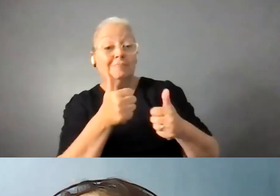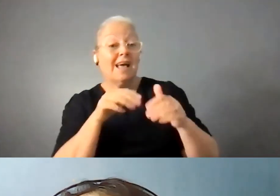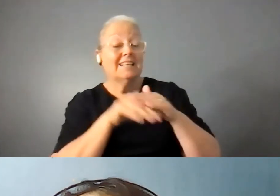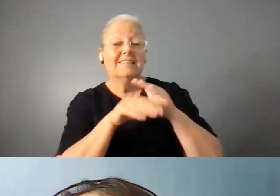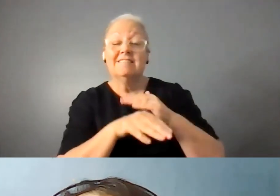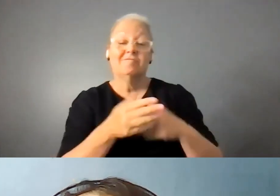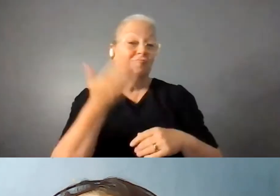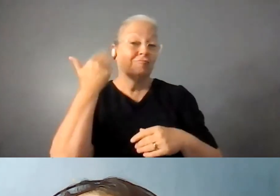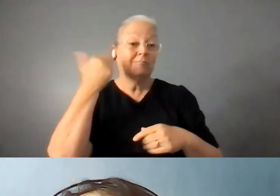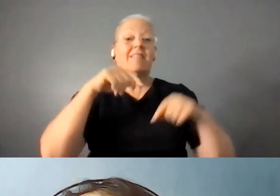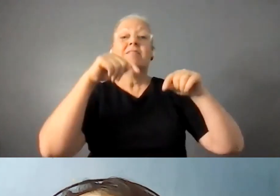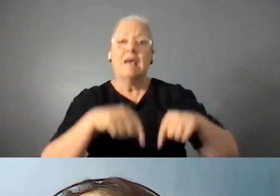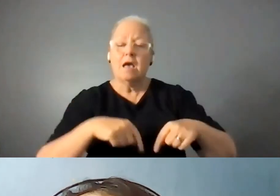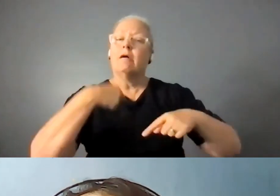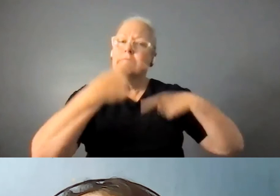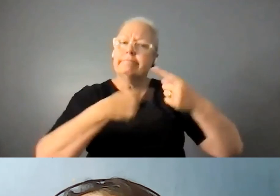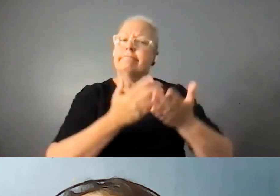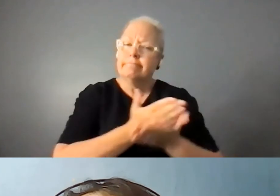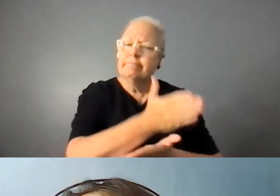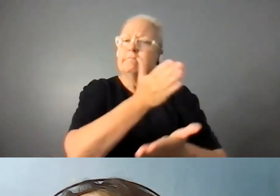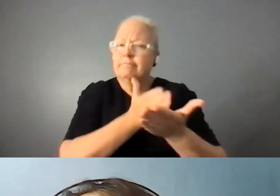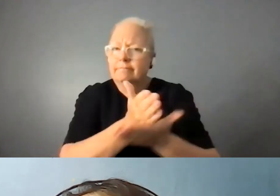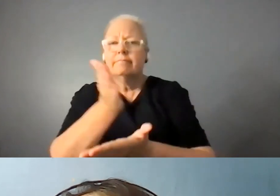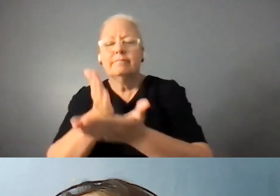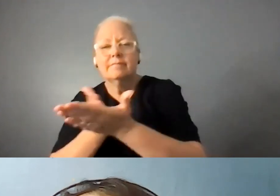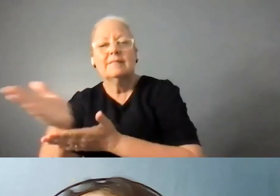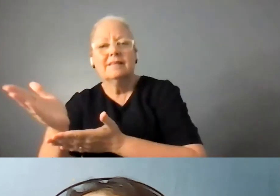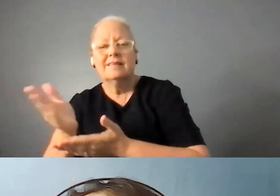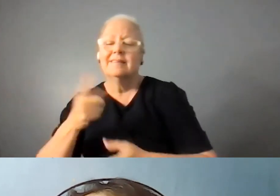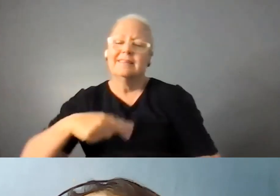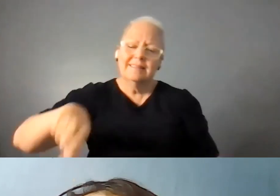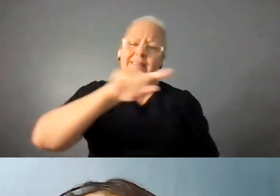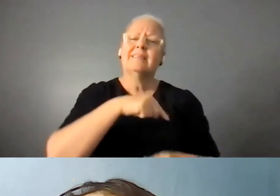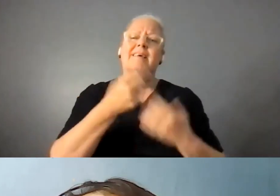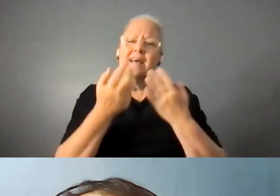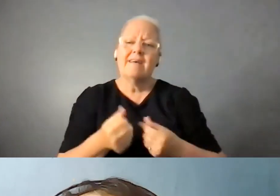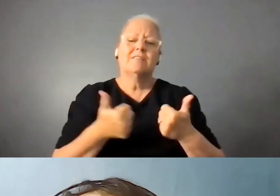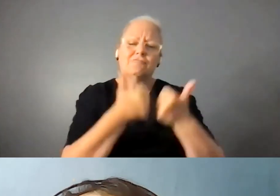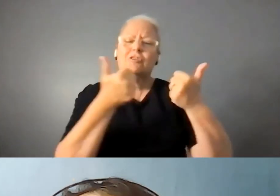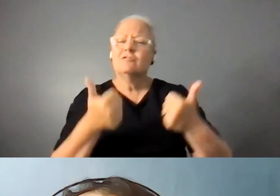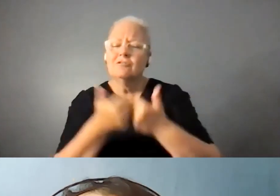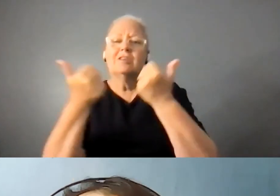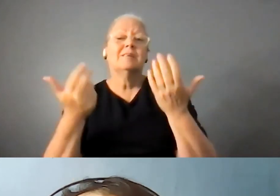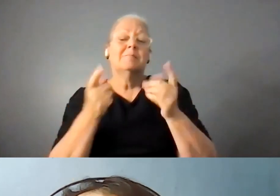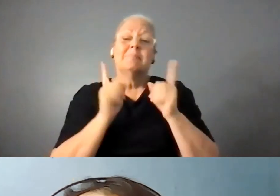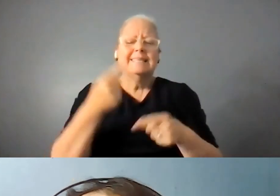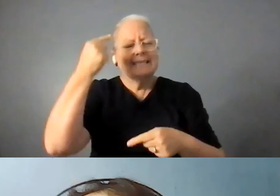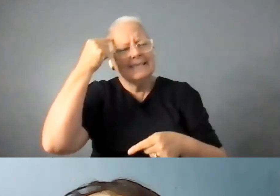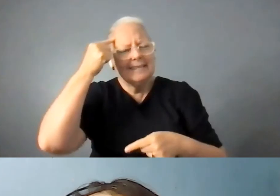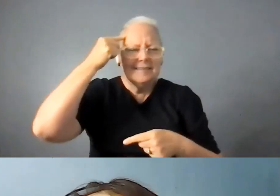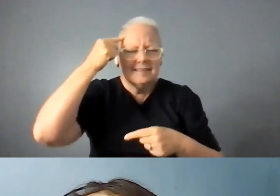challenges that we all still face and we all have to overcome in order to make